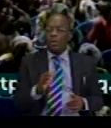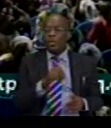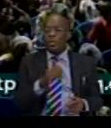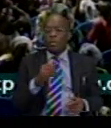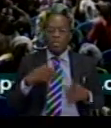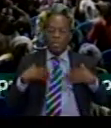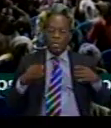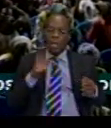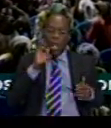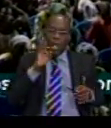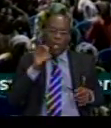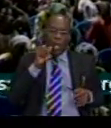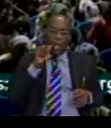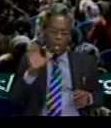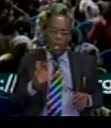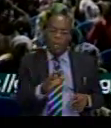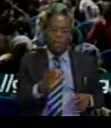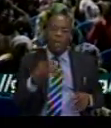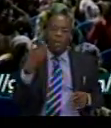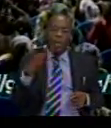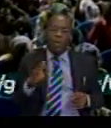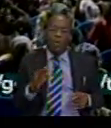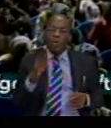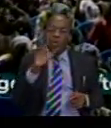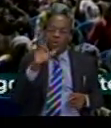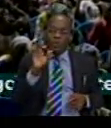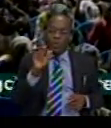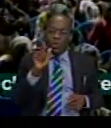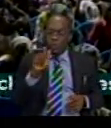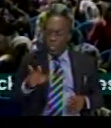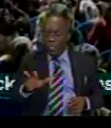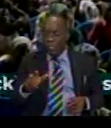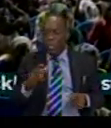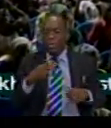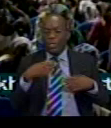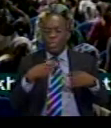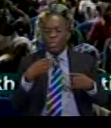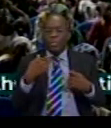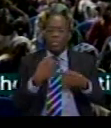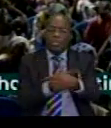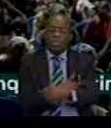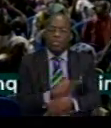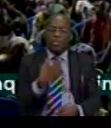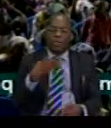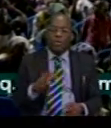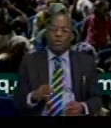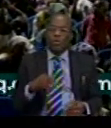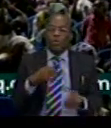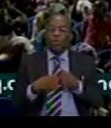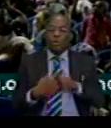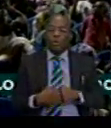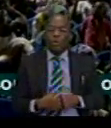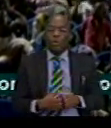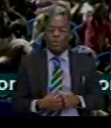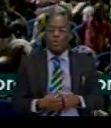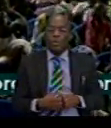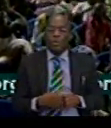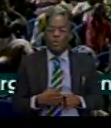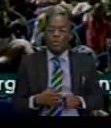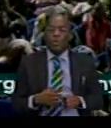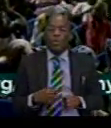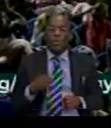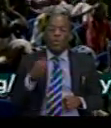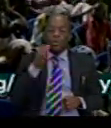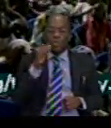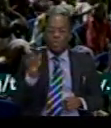the September Global Crusade edition, which is God of Possibilities Global Crusade. She said,